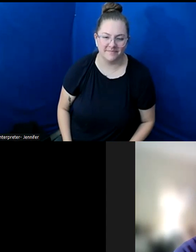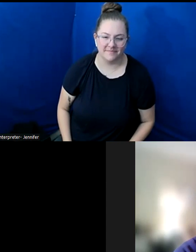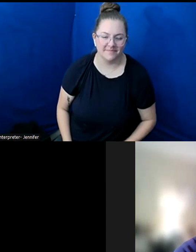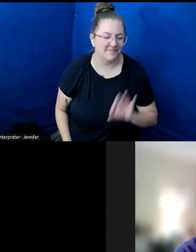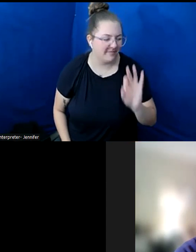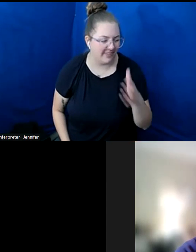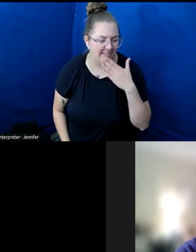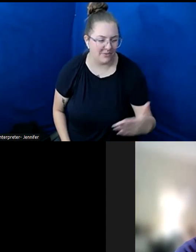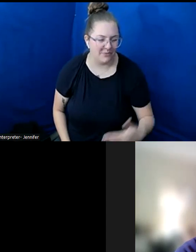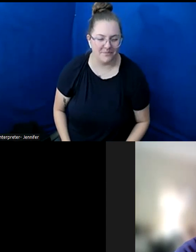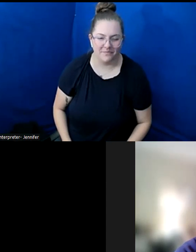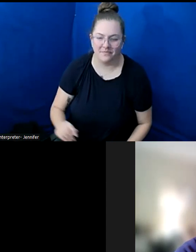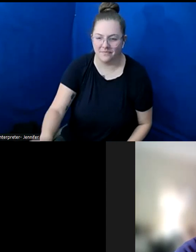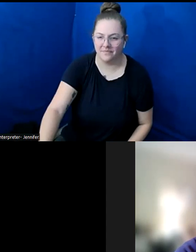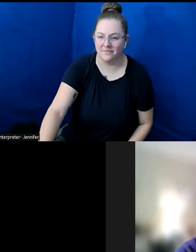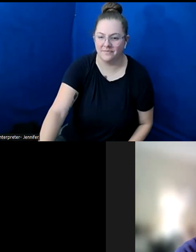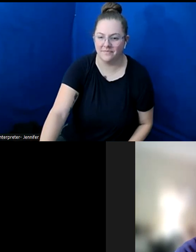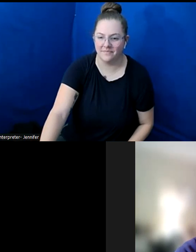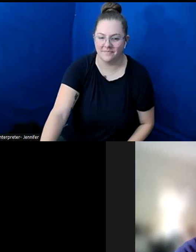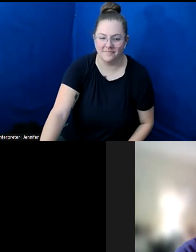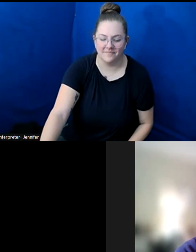Thank you. Yep. Bye.